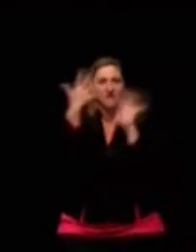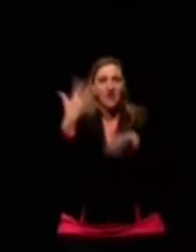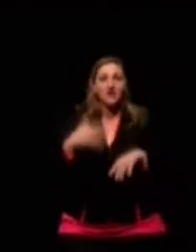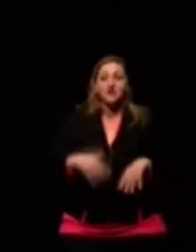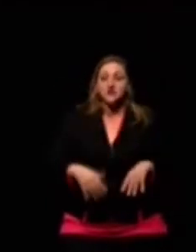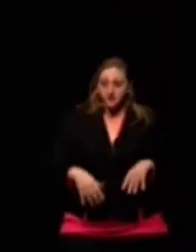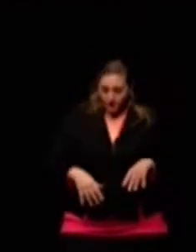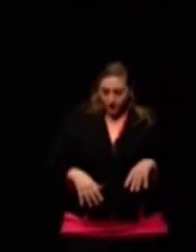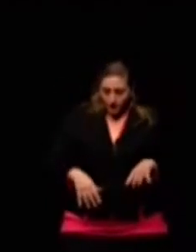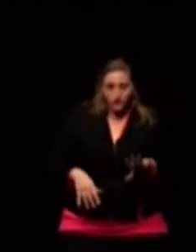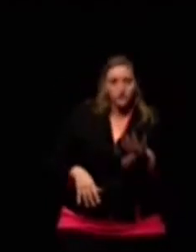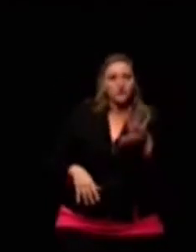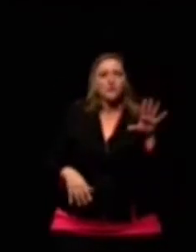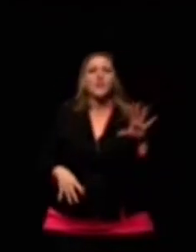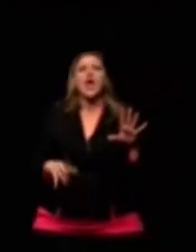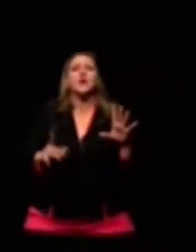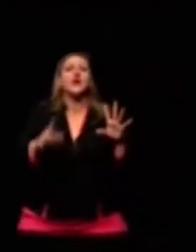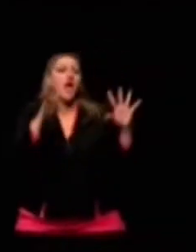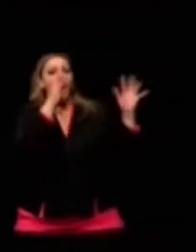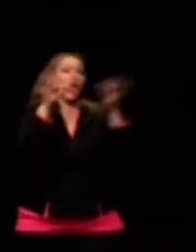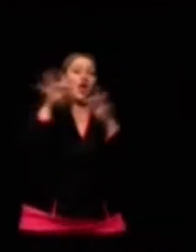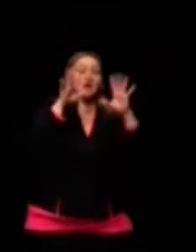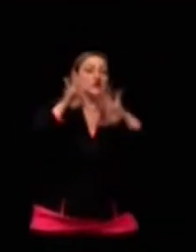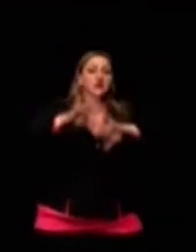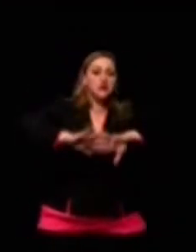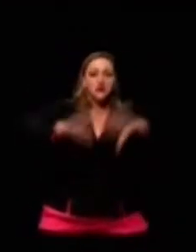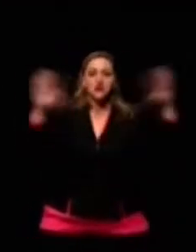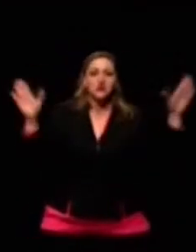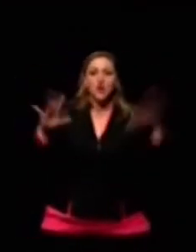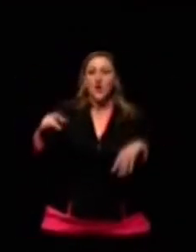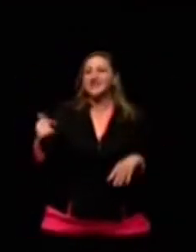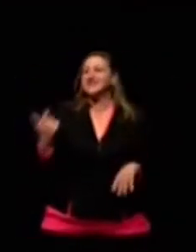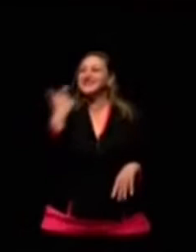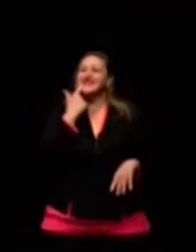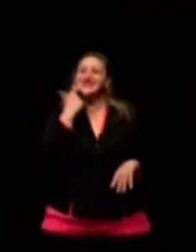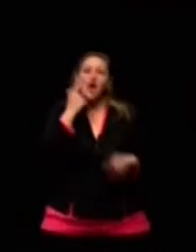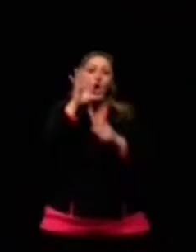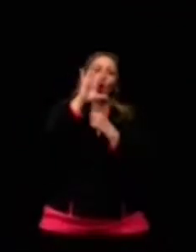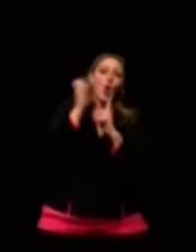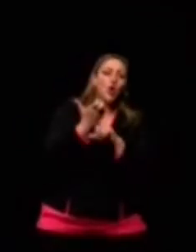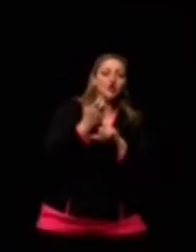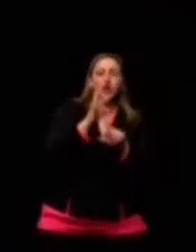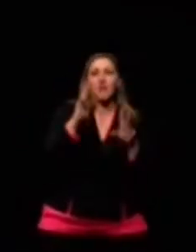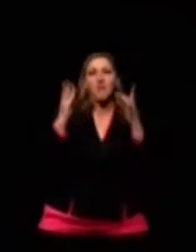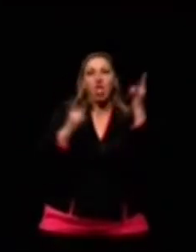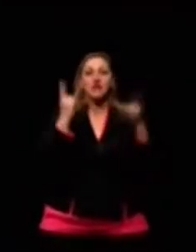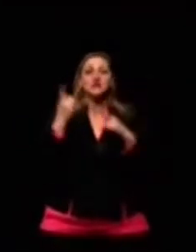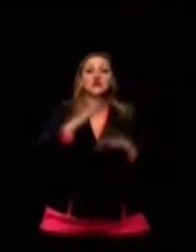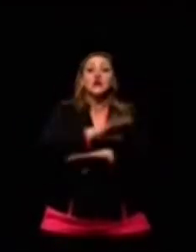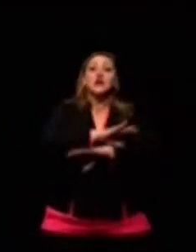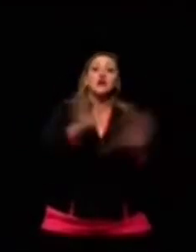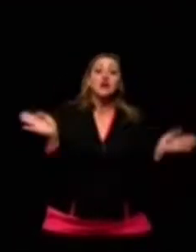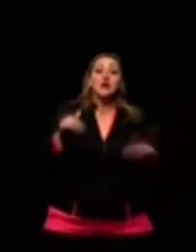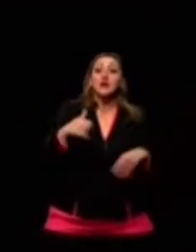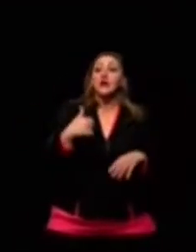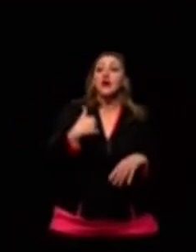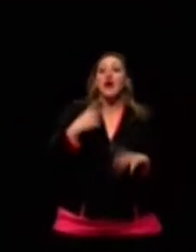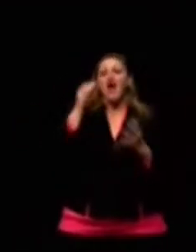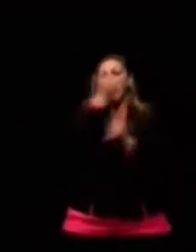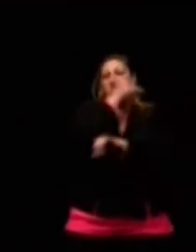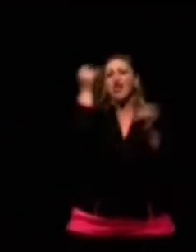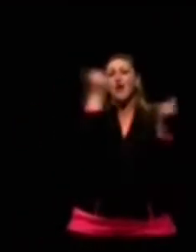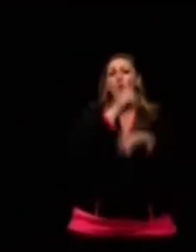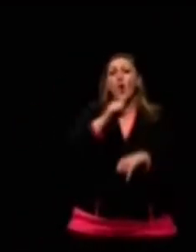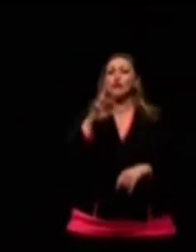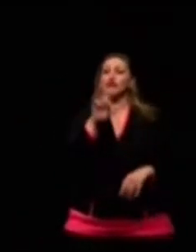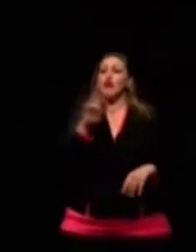And we can't get distracted, whether it's by the latest culture war nonsense or some new right-wing